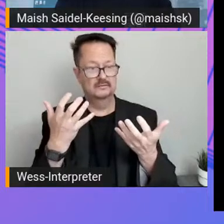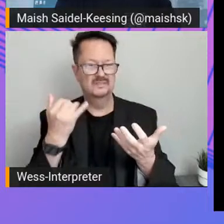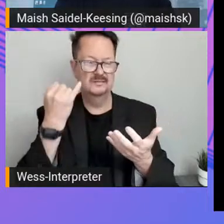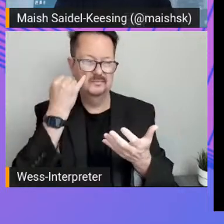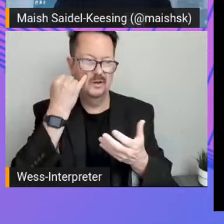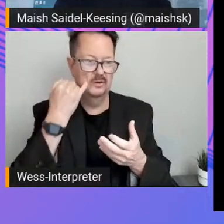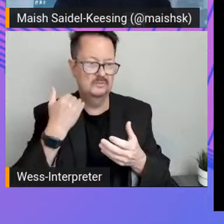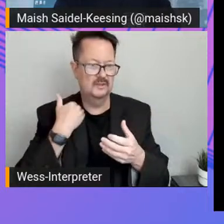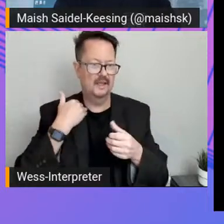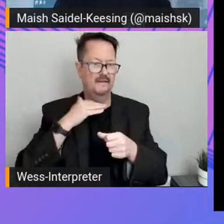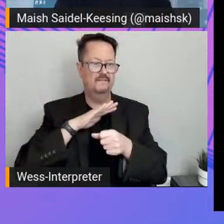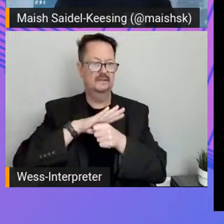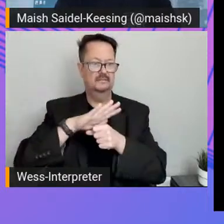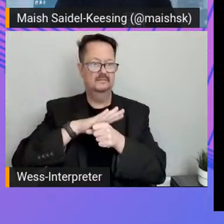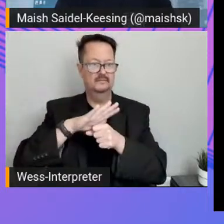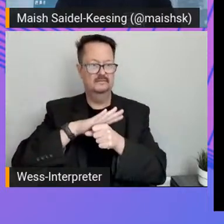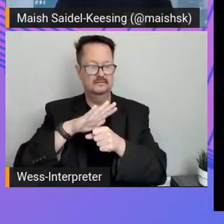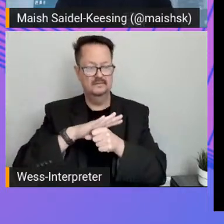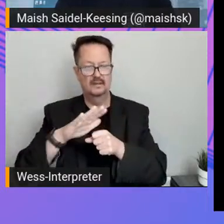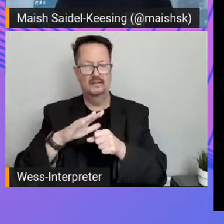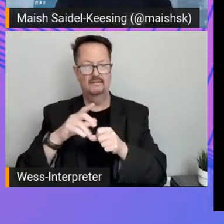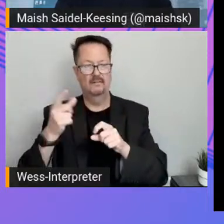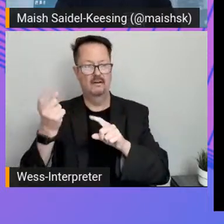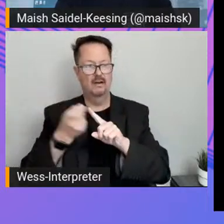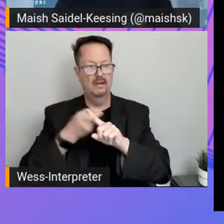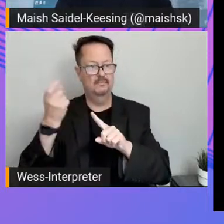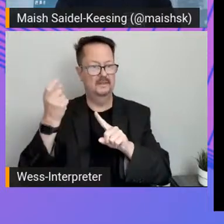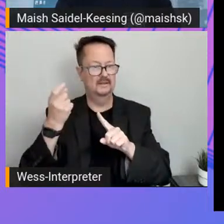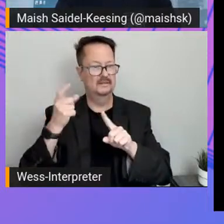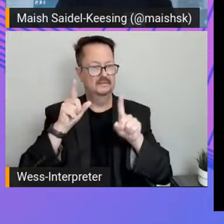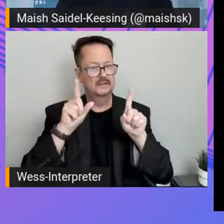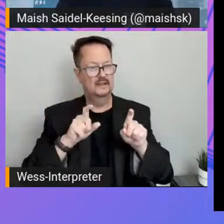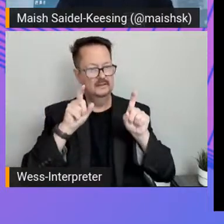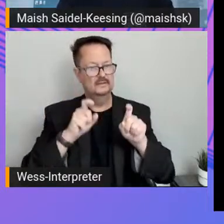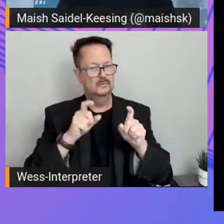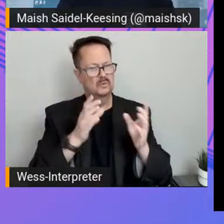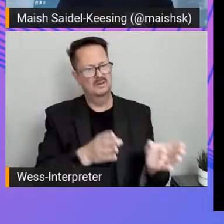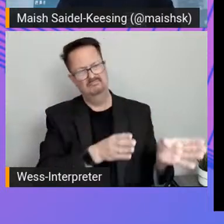enough automated testing, we want to go straight to staging,